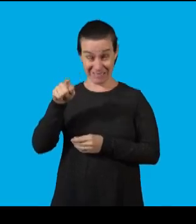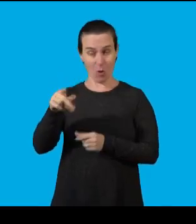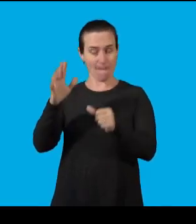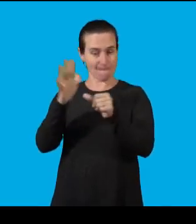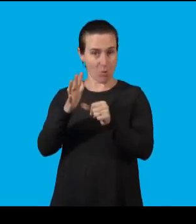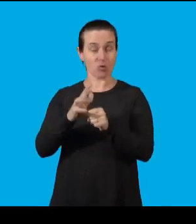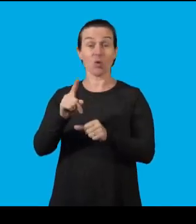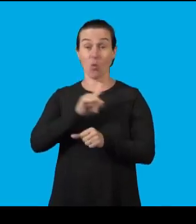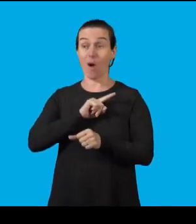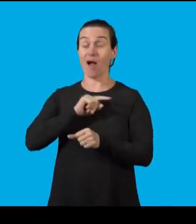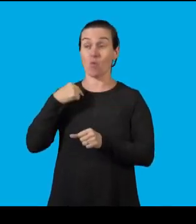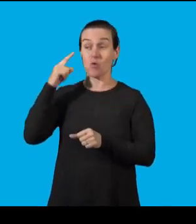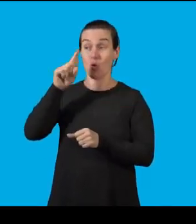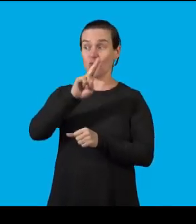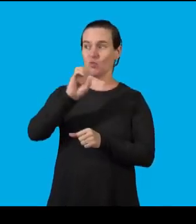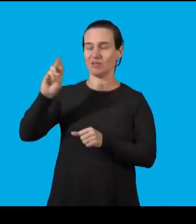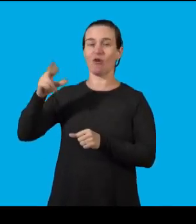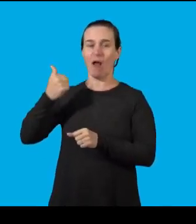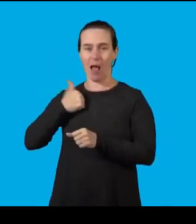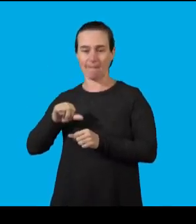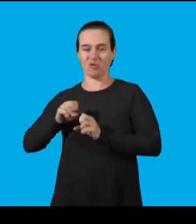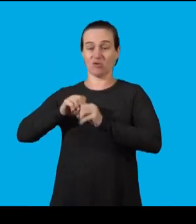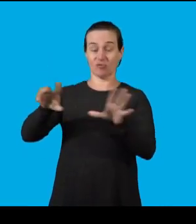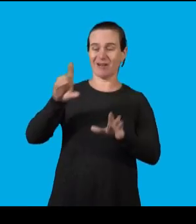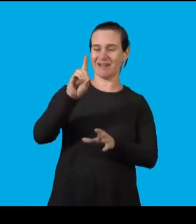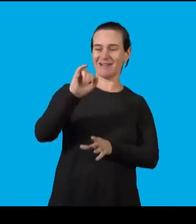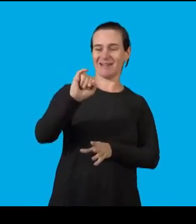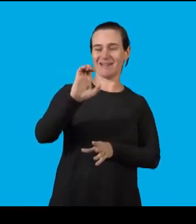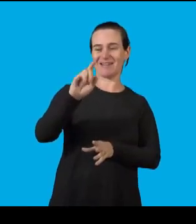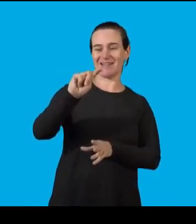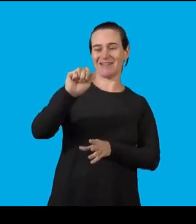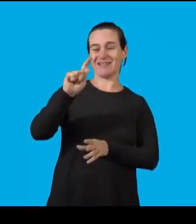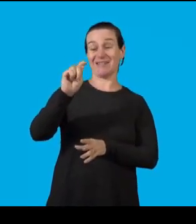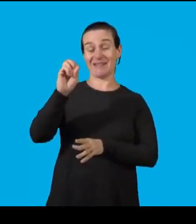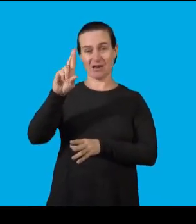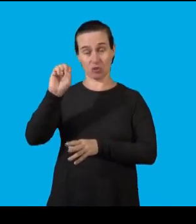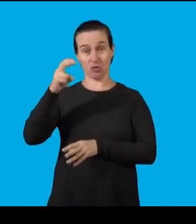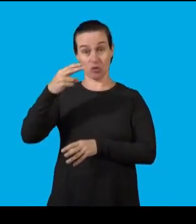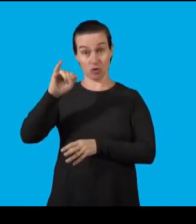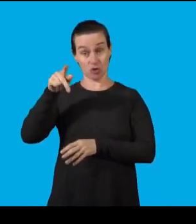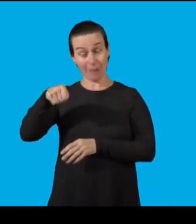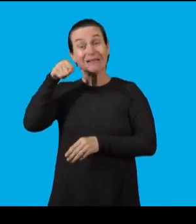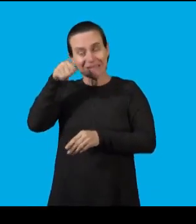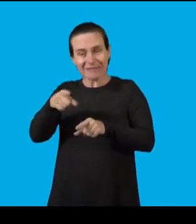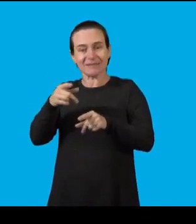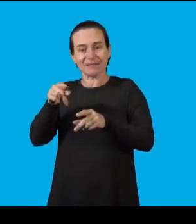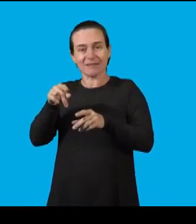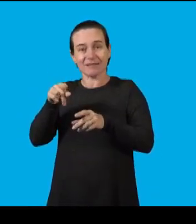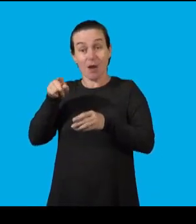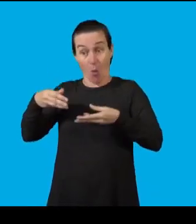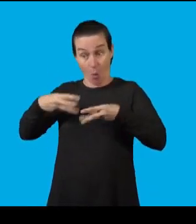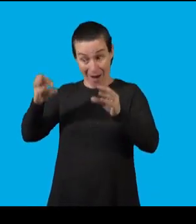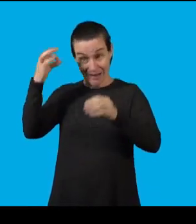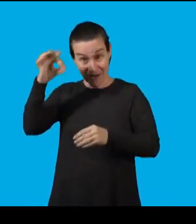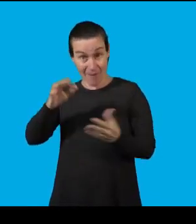Soviet Union was going to install dictatorship, which are communists. So you can see again for the third time the